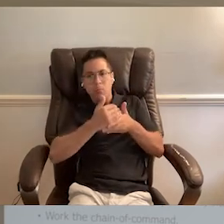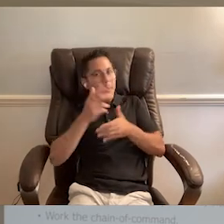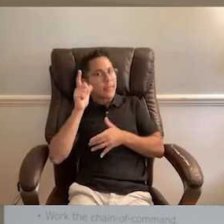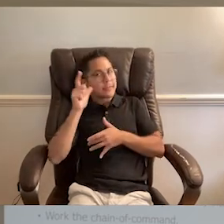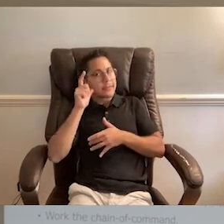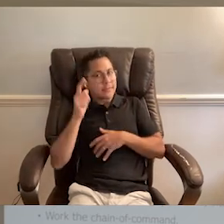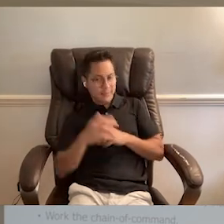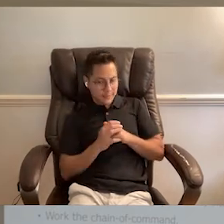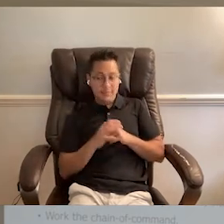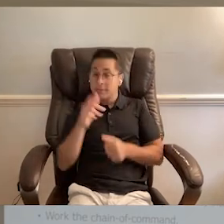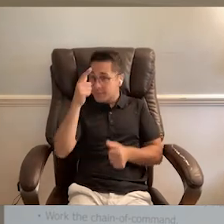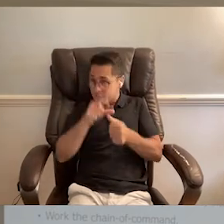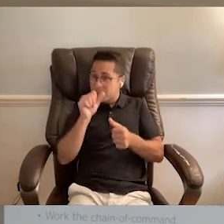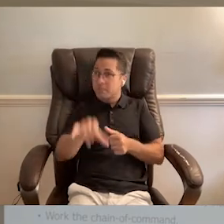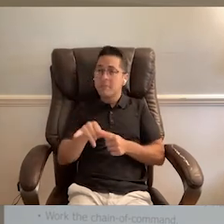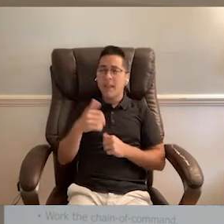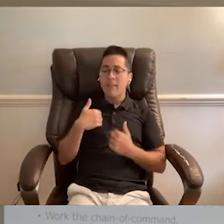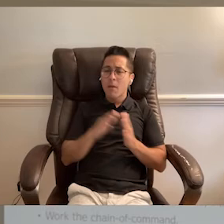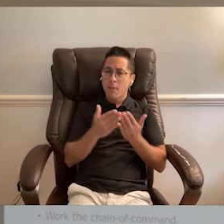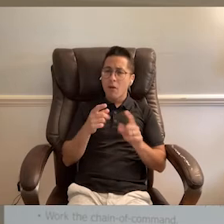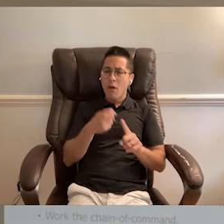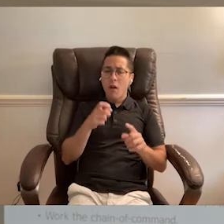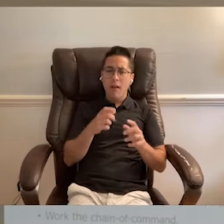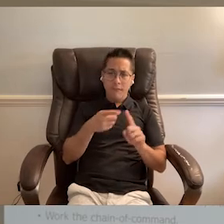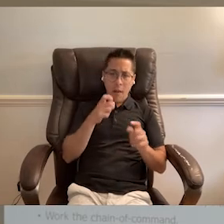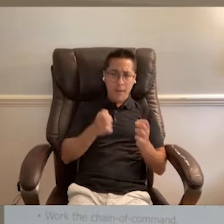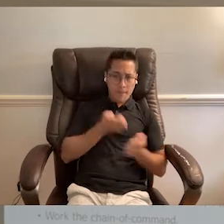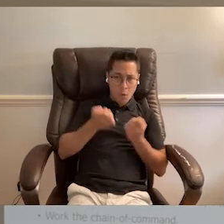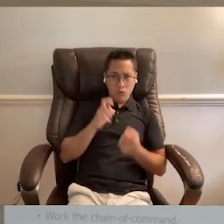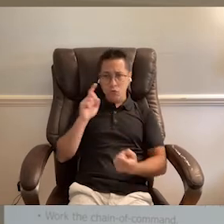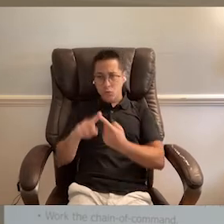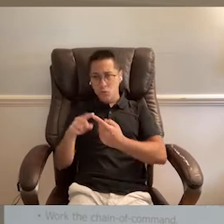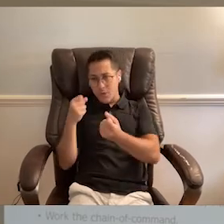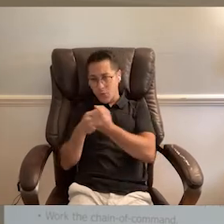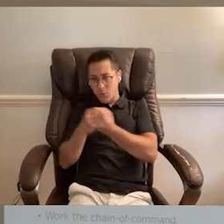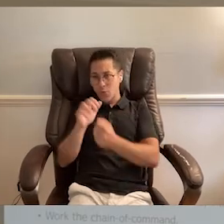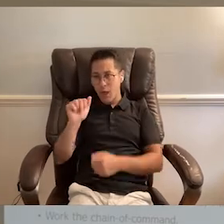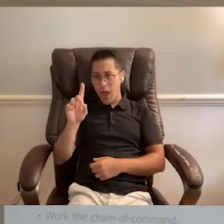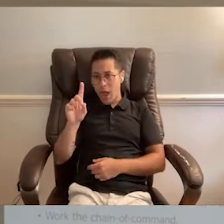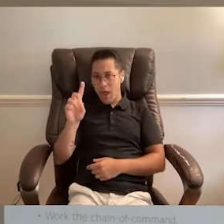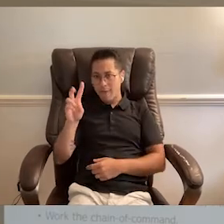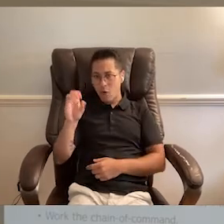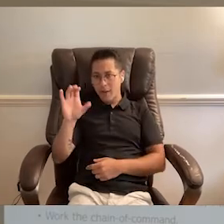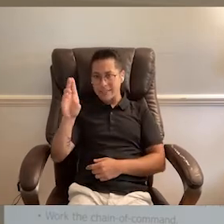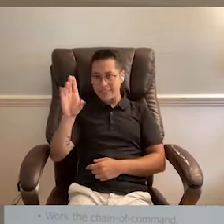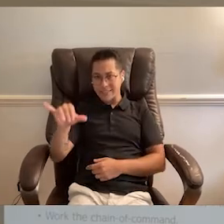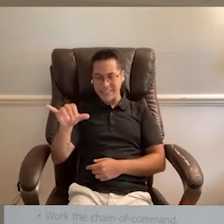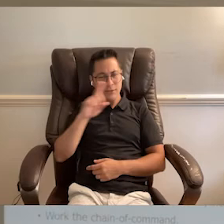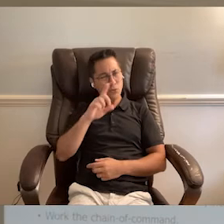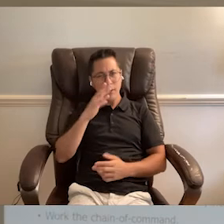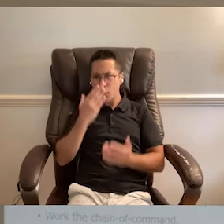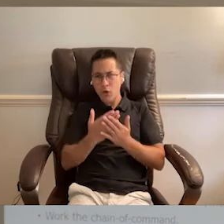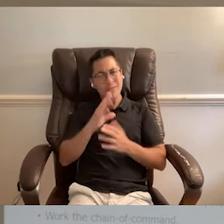There's a book called From Emotions to Advocacy that is really good, and it talks about that. Get your anger